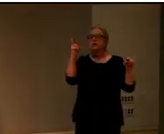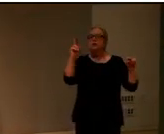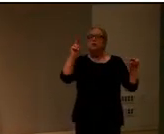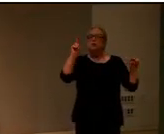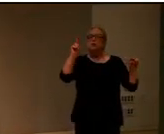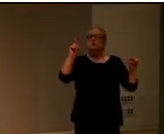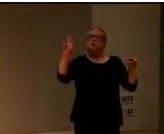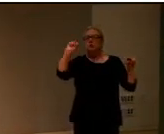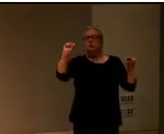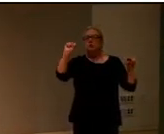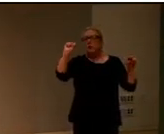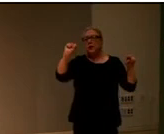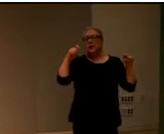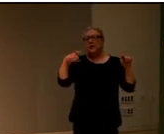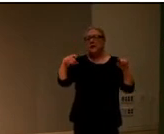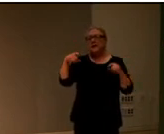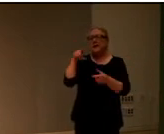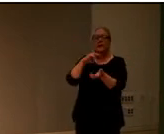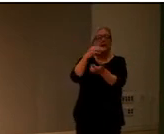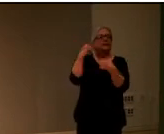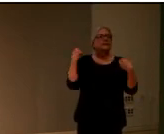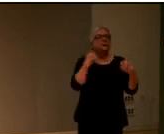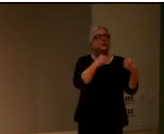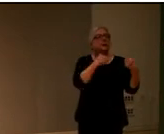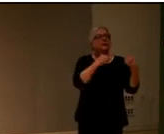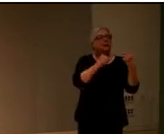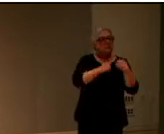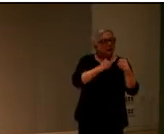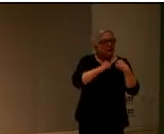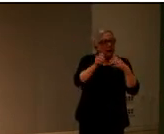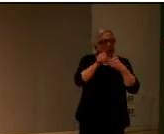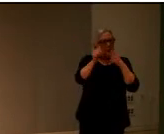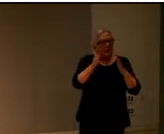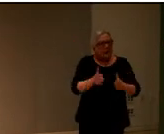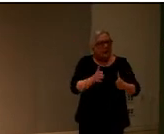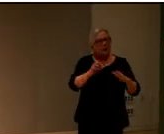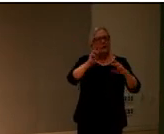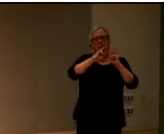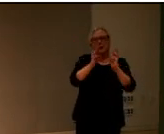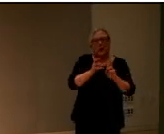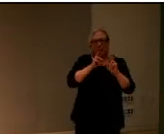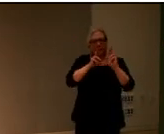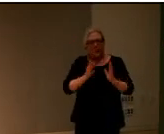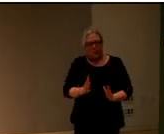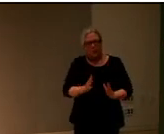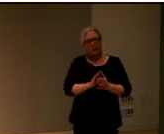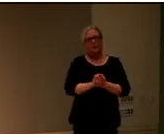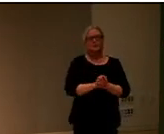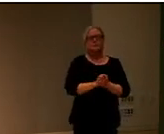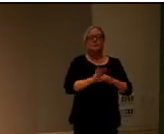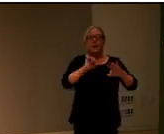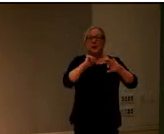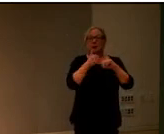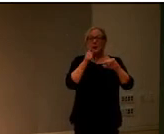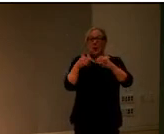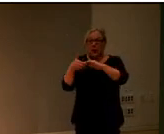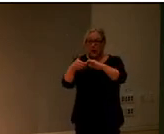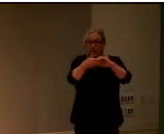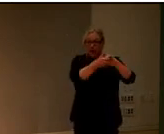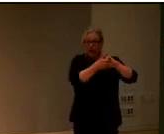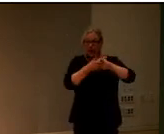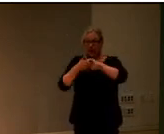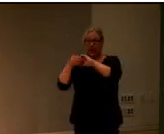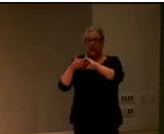television reporters, weather reporters. How can we all work together to tell this story,